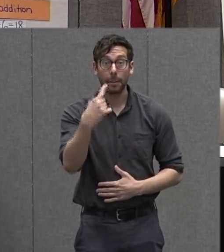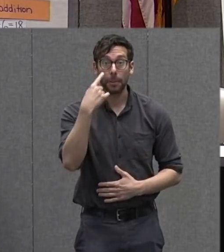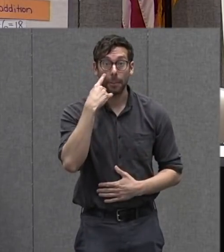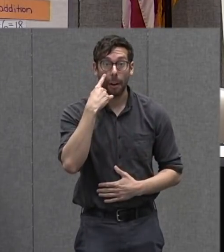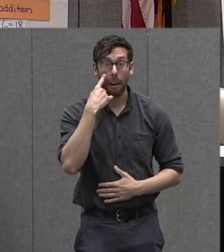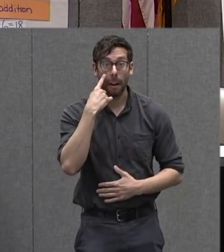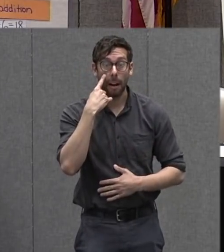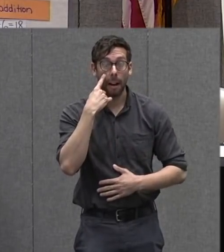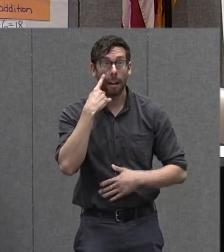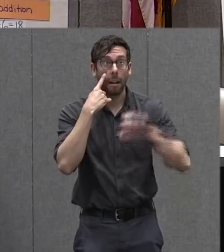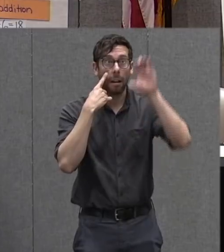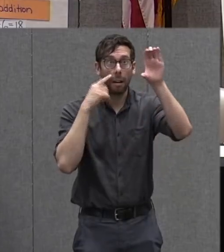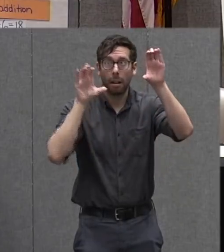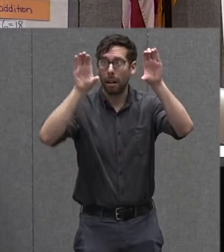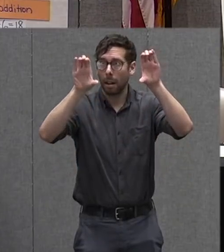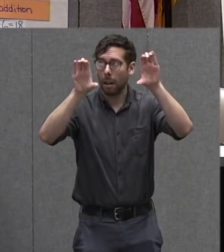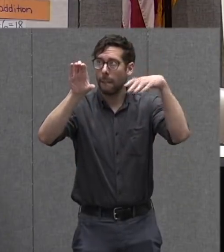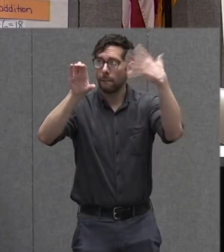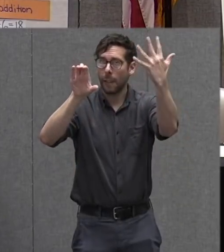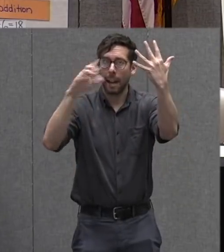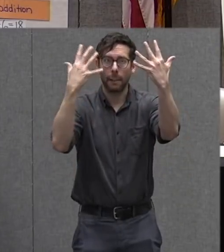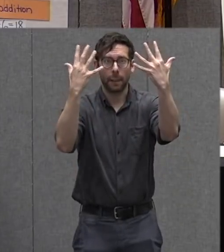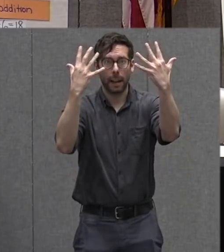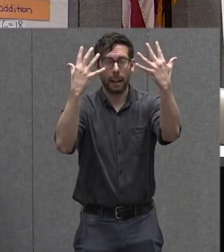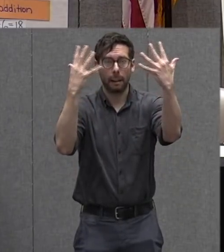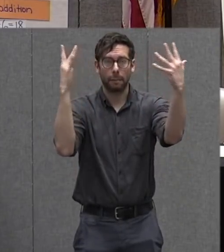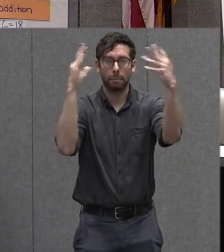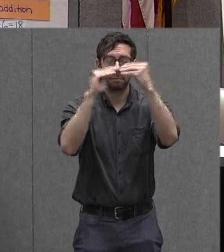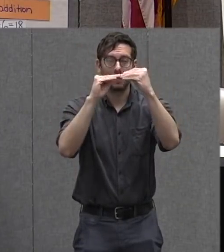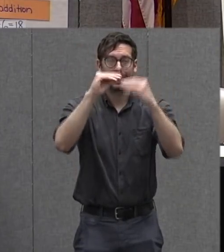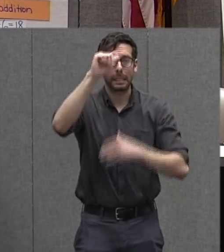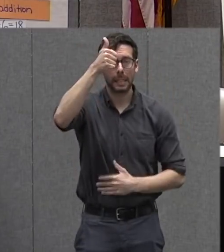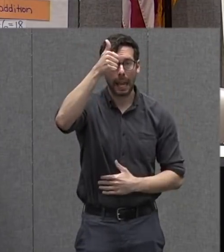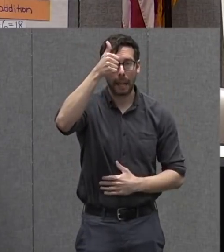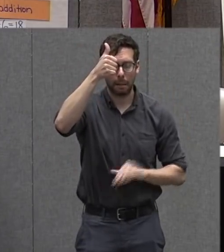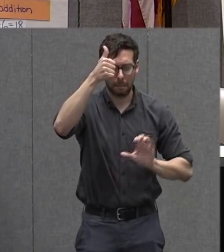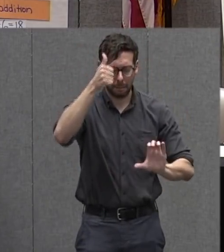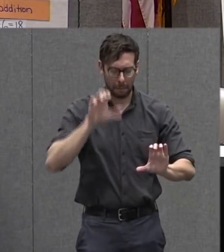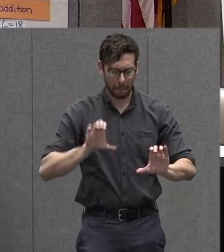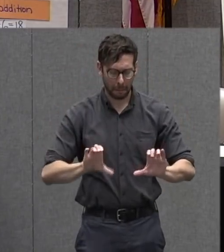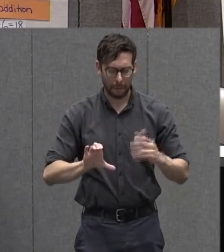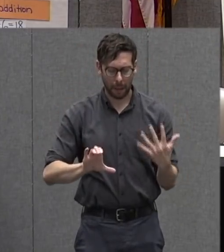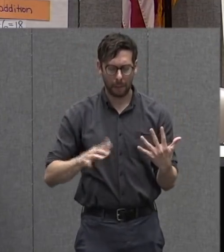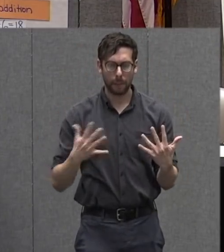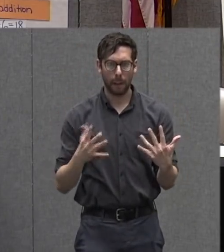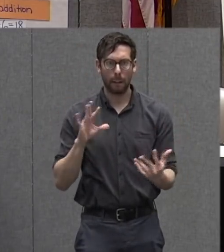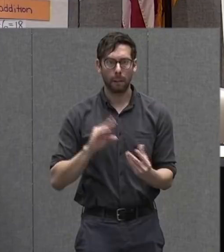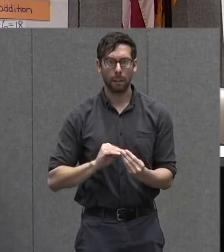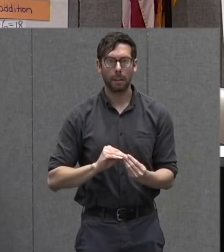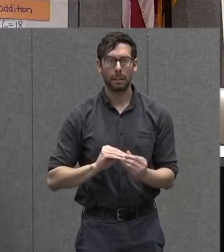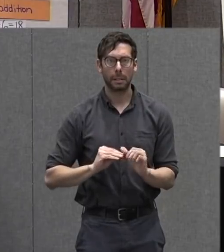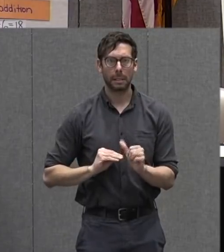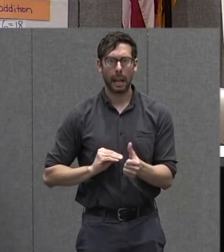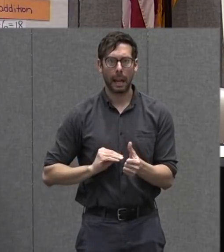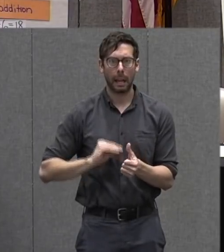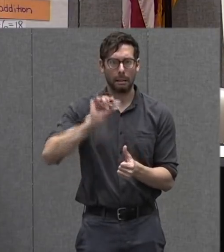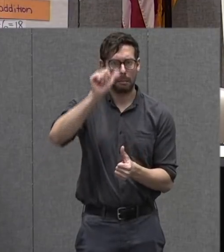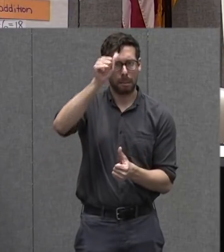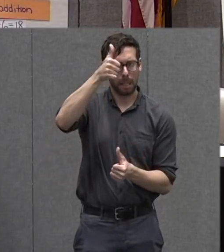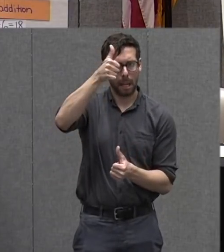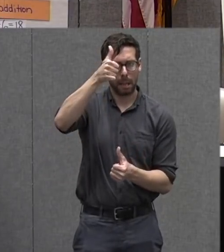a 10. And 10 and 10 also gives me 20. So we can skip count